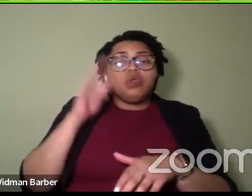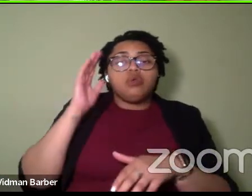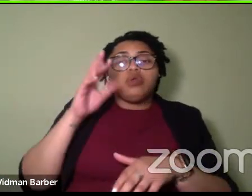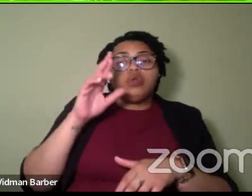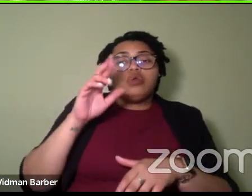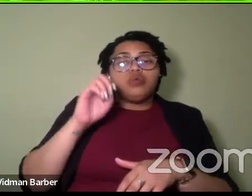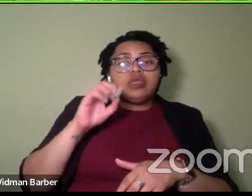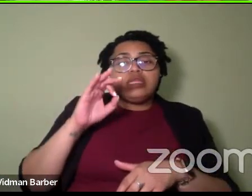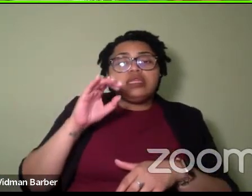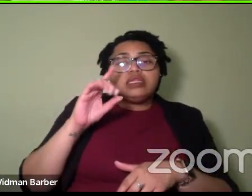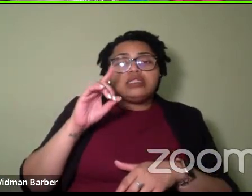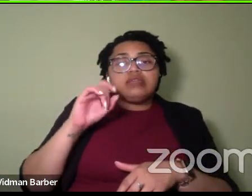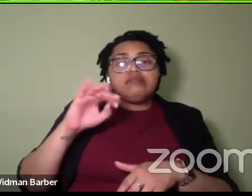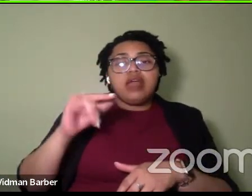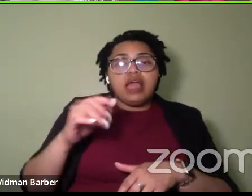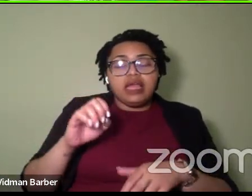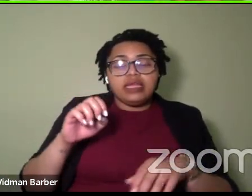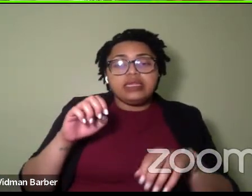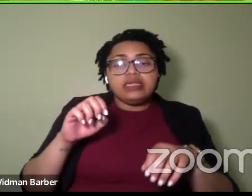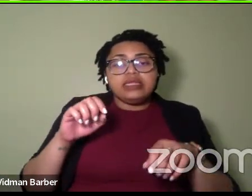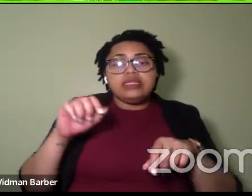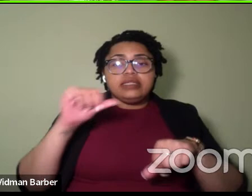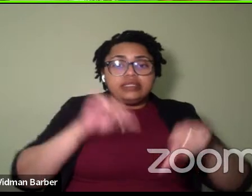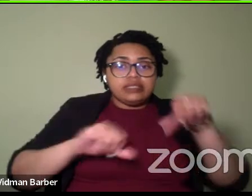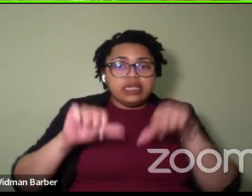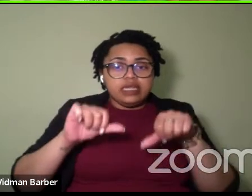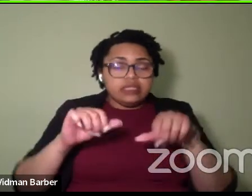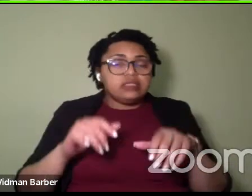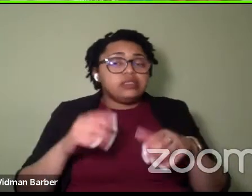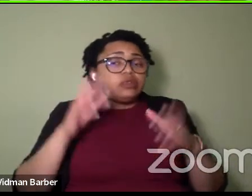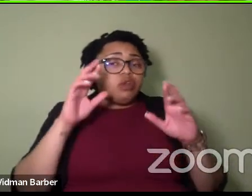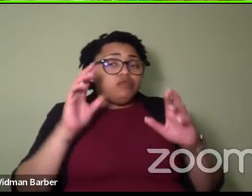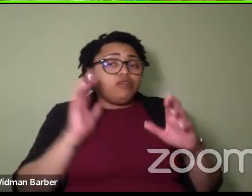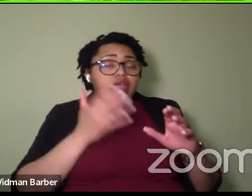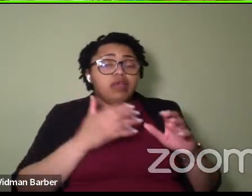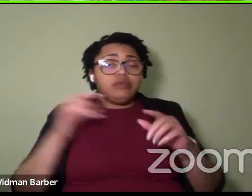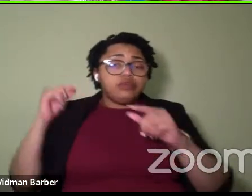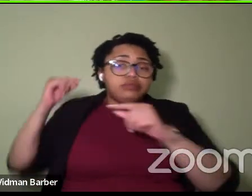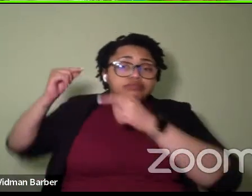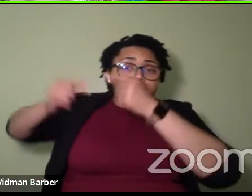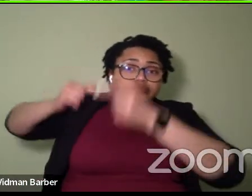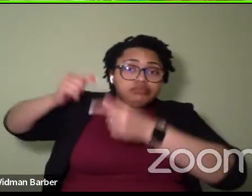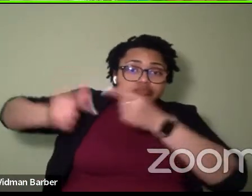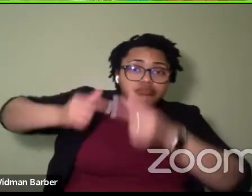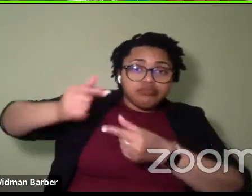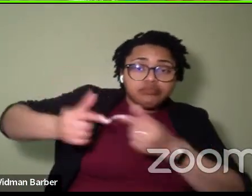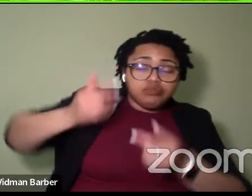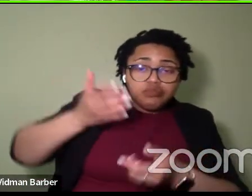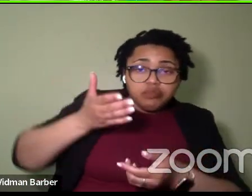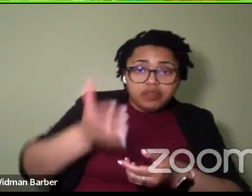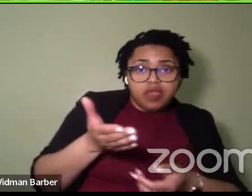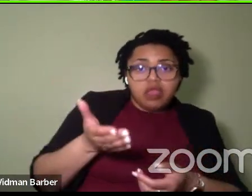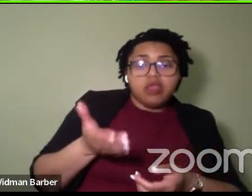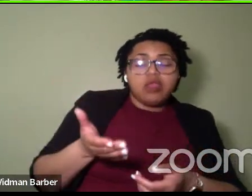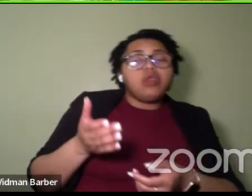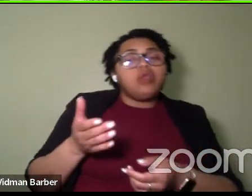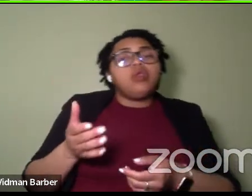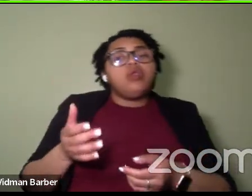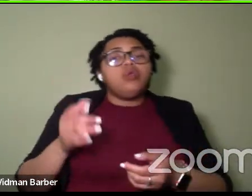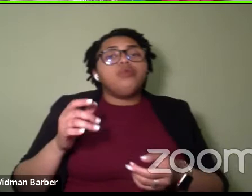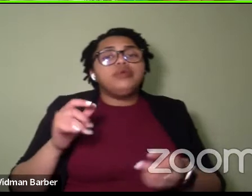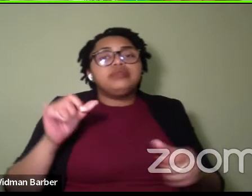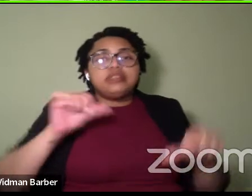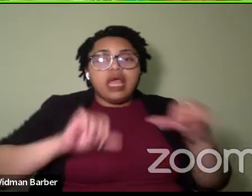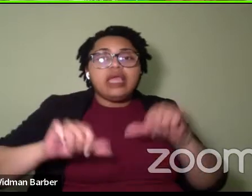hopefully, our descendants, maybe 7 generations from now are going to be there where science is redefined, where science